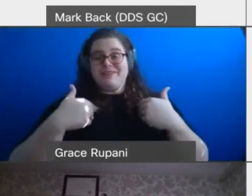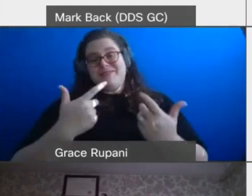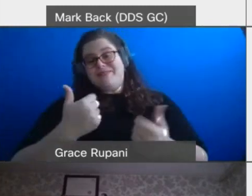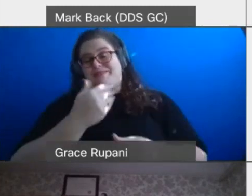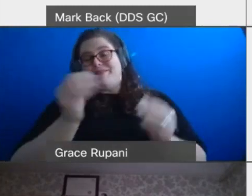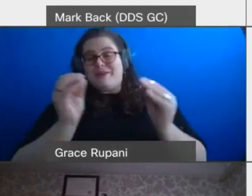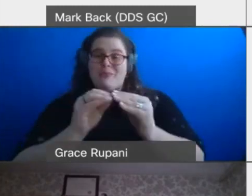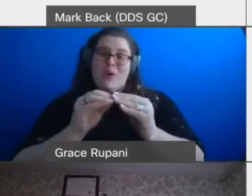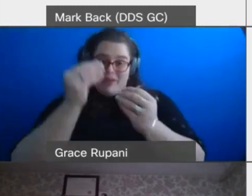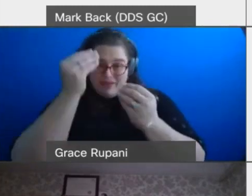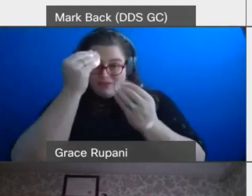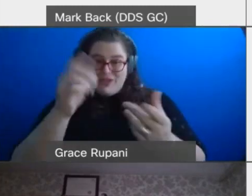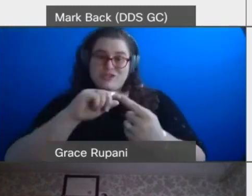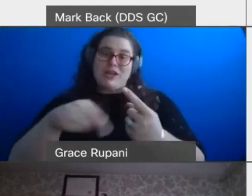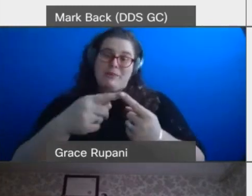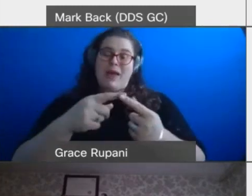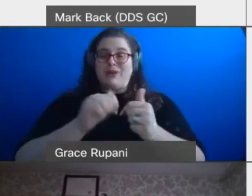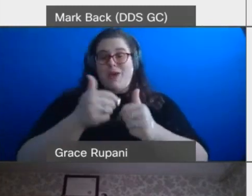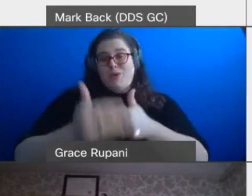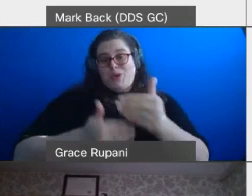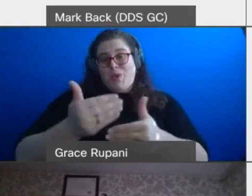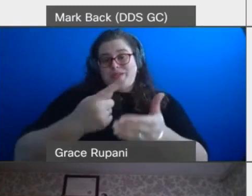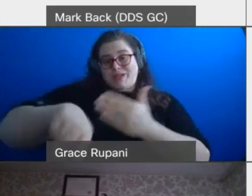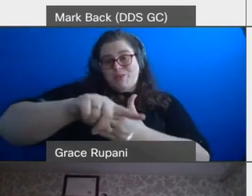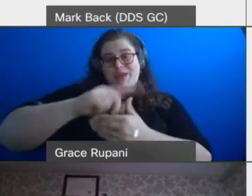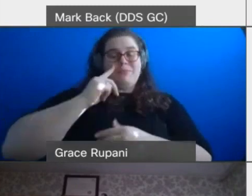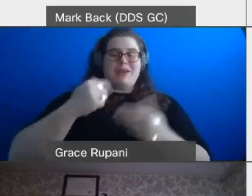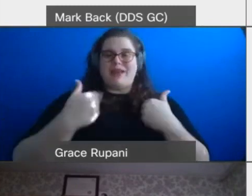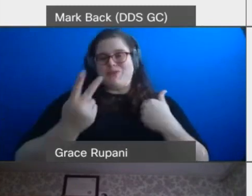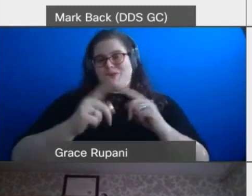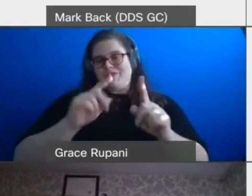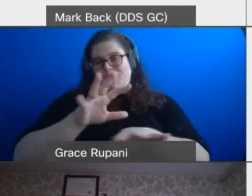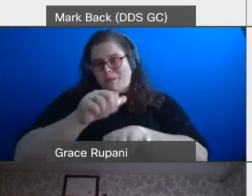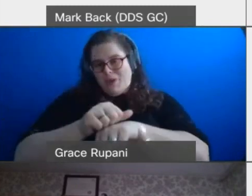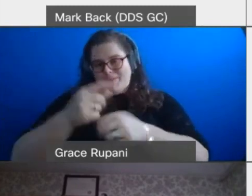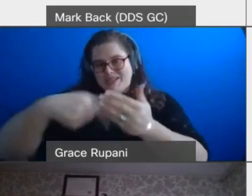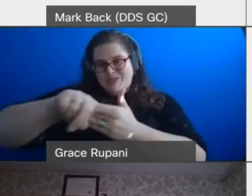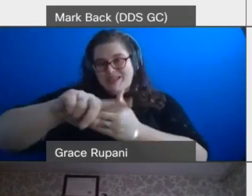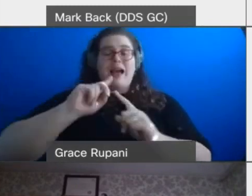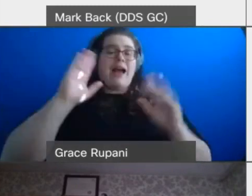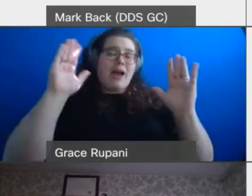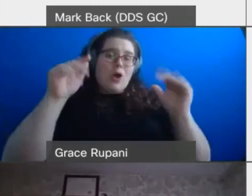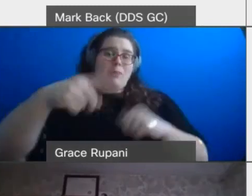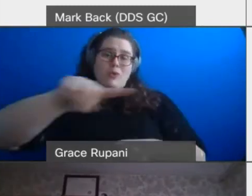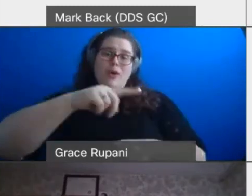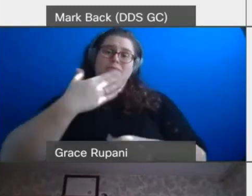week. I hope everyone has a nice, quiet weekend, stays healthy, stay